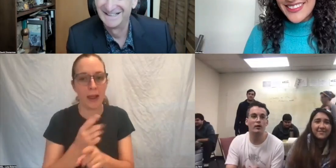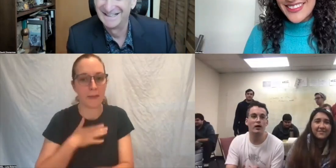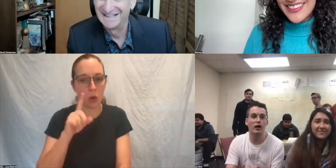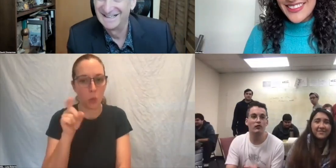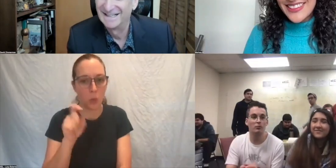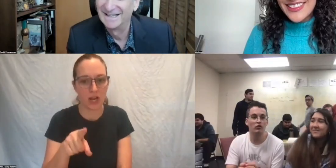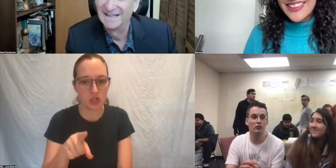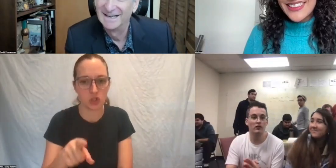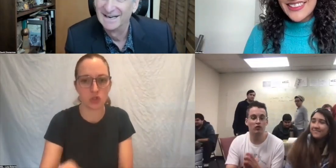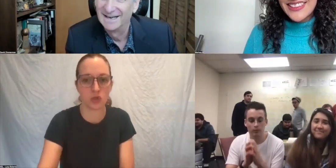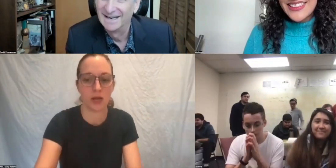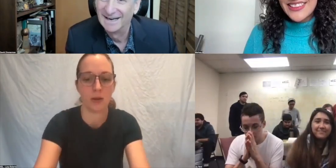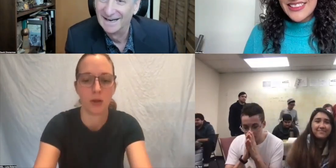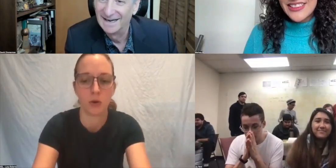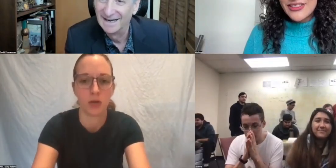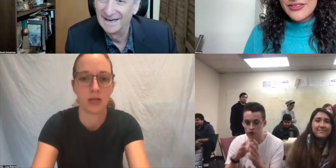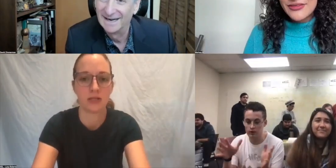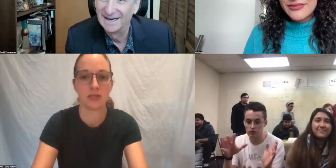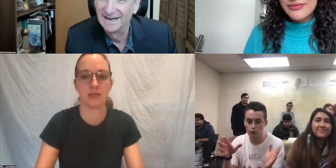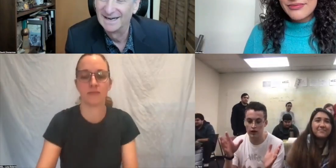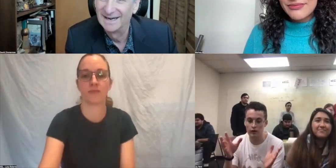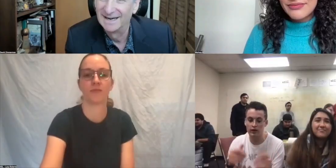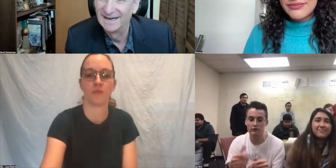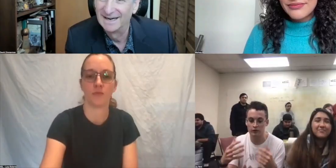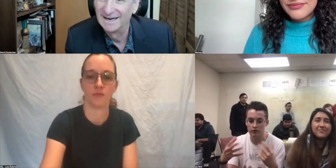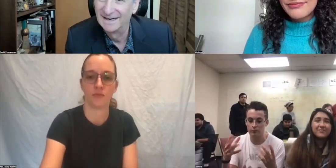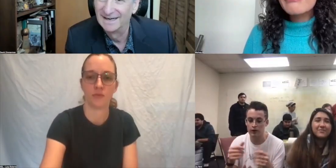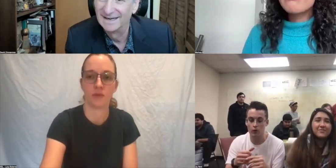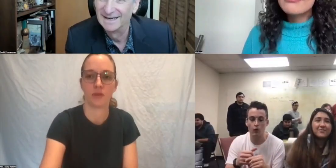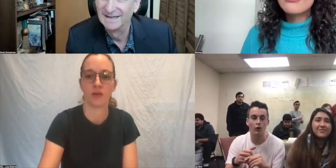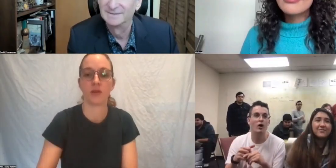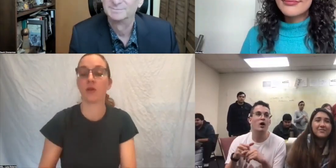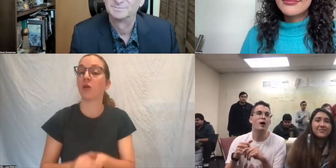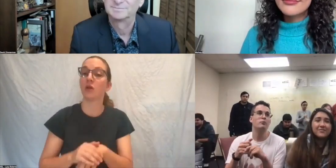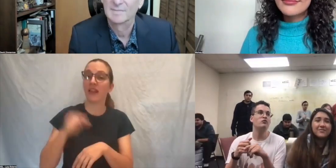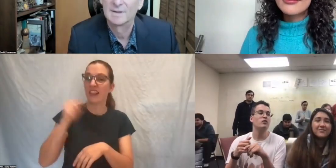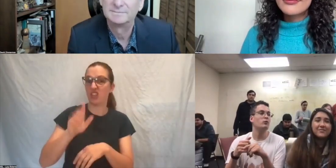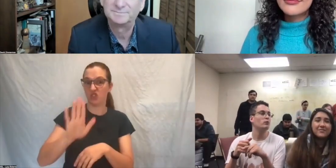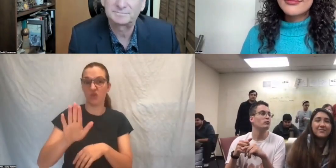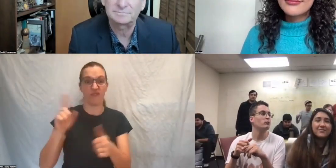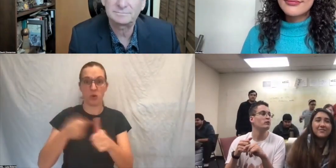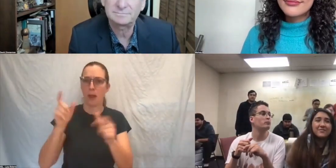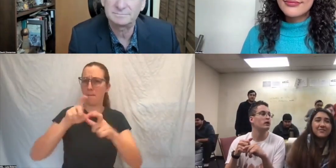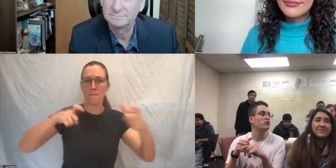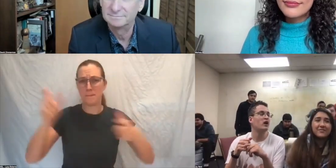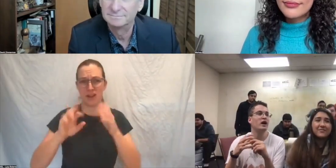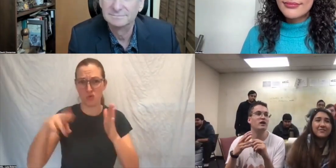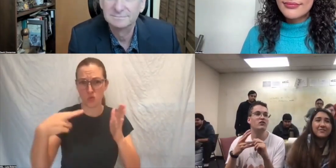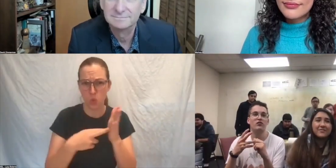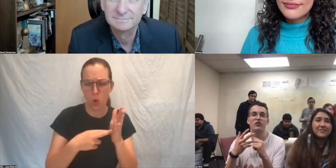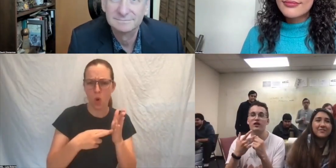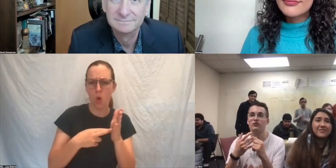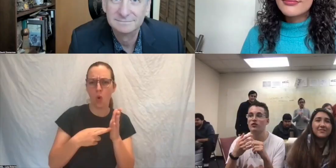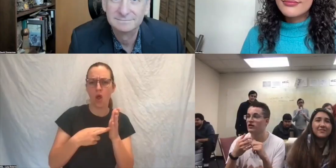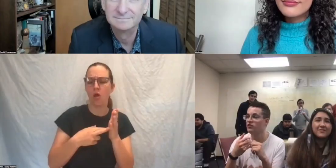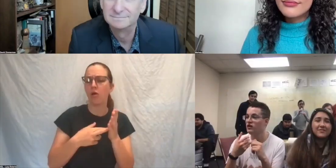What, as a person with a disability, what were, like, especially Wicked being your first, like, big role, I'm curious to think, what were some of your biggest highlights on